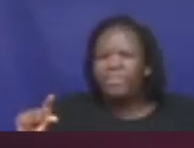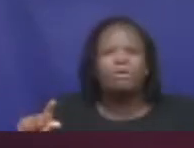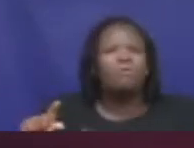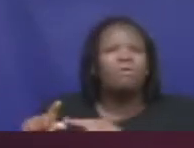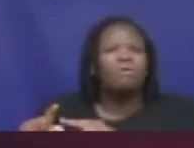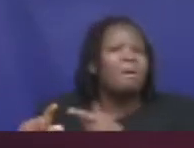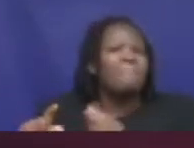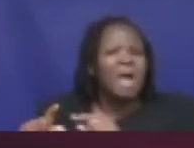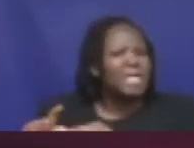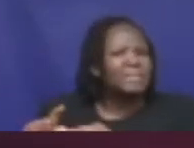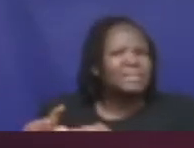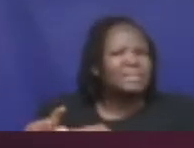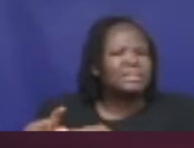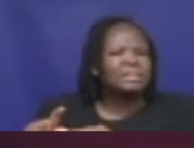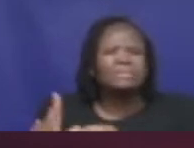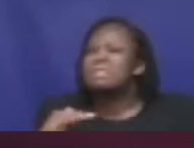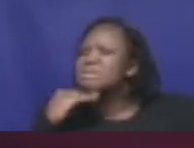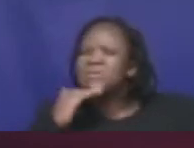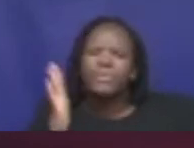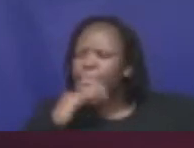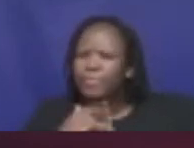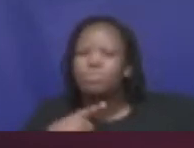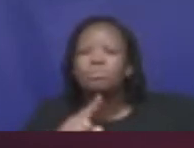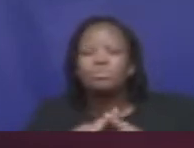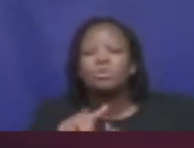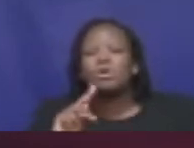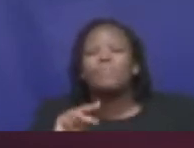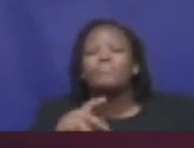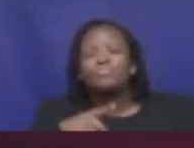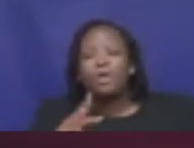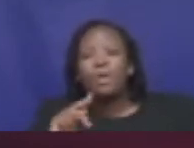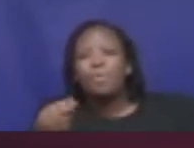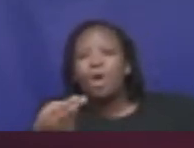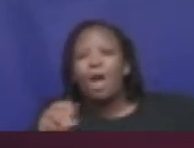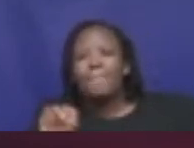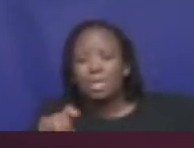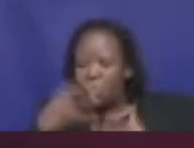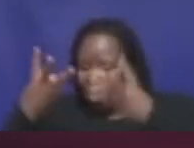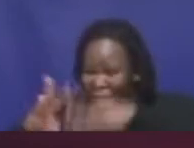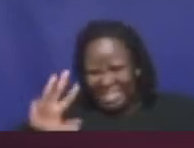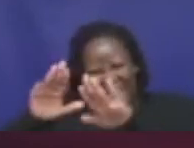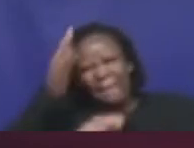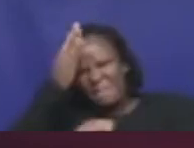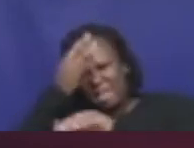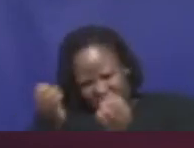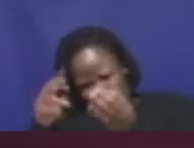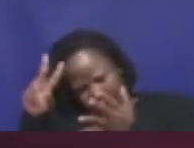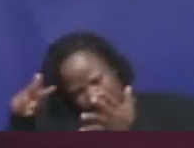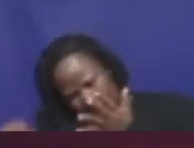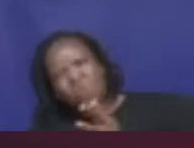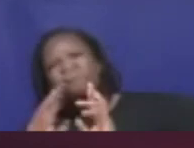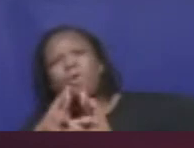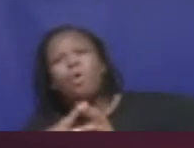inadequate. Now, Honorable Mohammed's 9 wasted minutes indicate that she must have read an old report, because